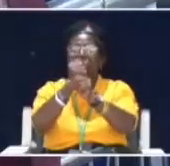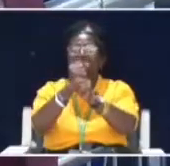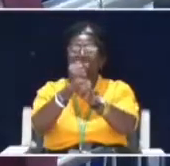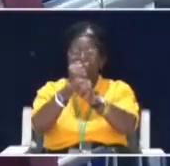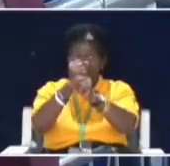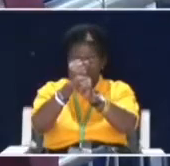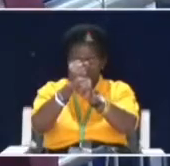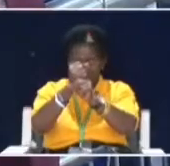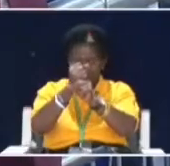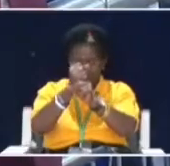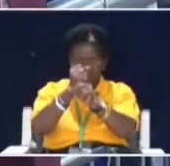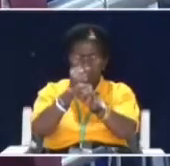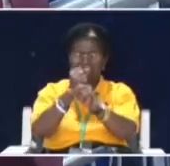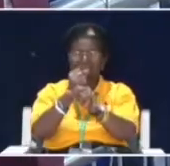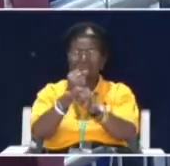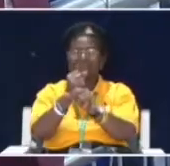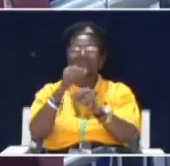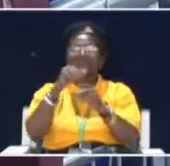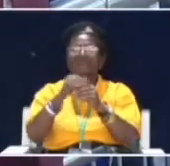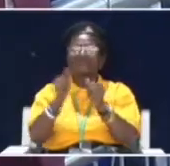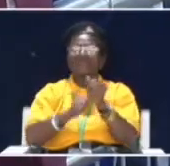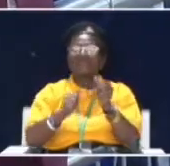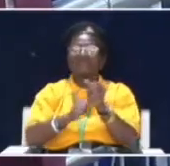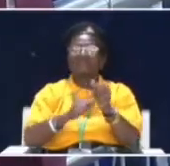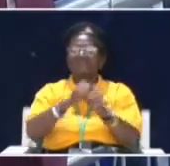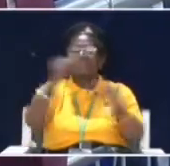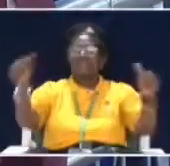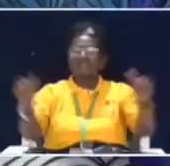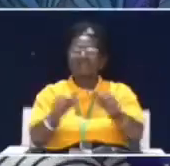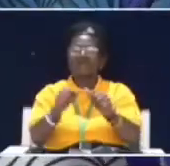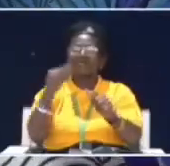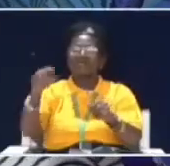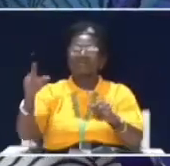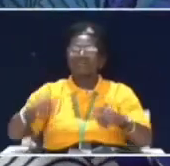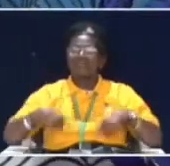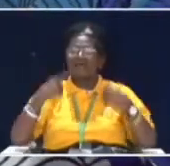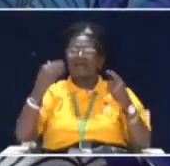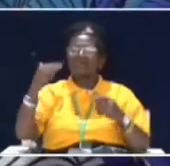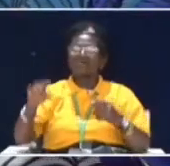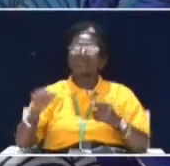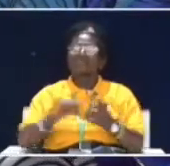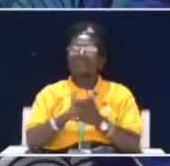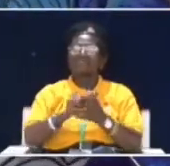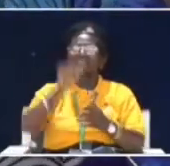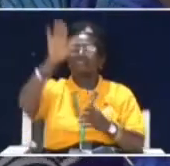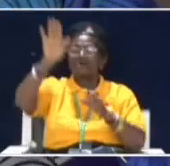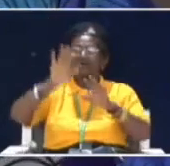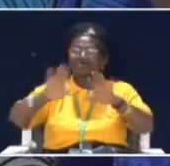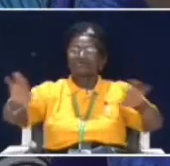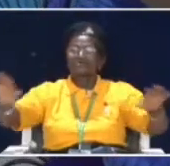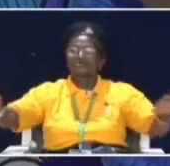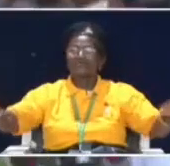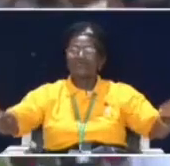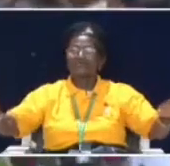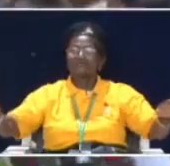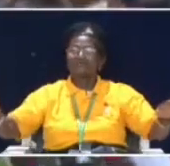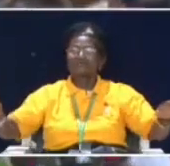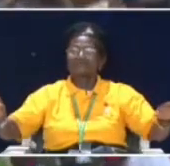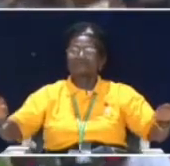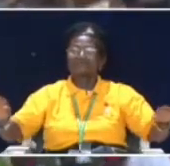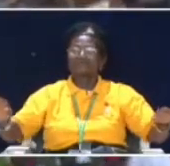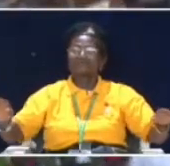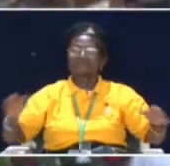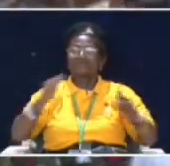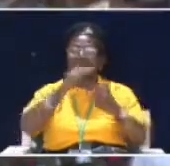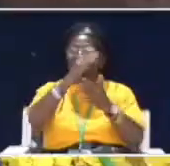odun. In every area of the life of these your children, ninu gbogbo ona nipa aye ti ta awon omo re won yi,